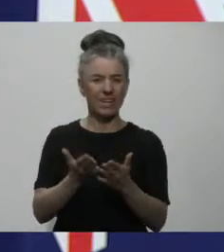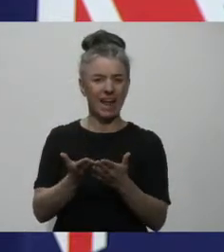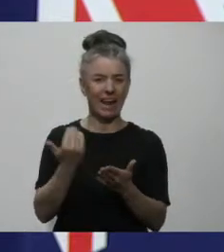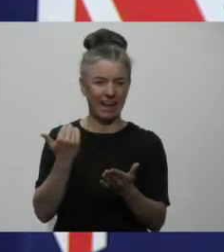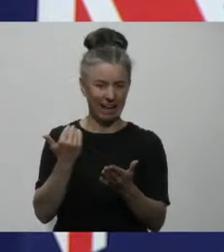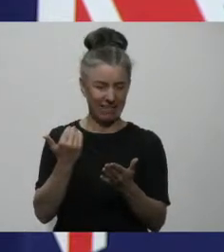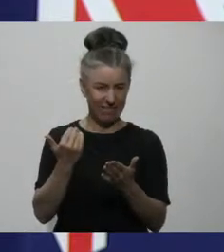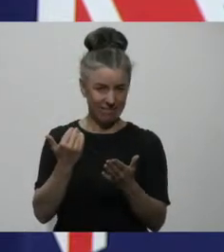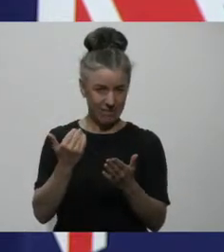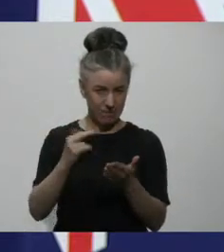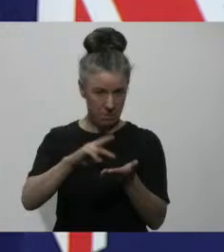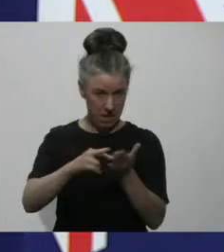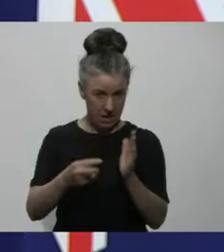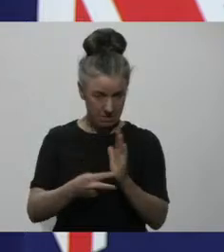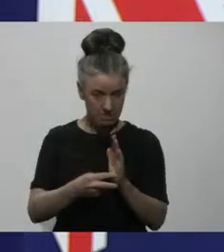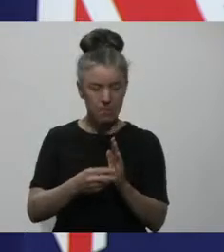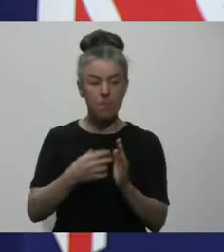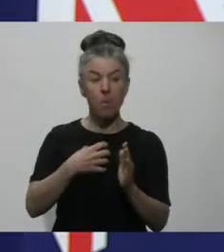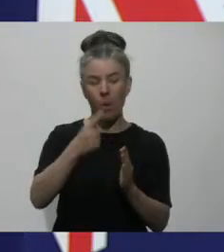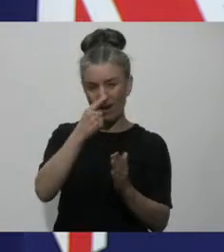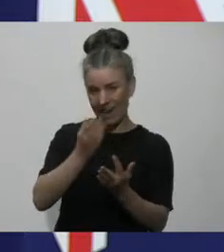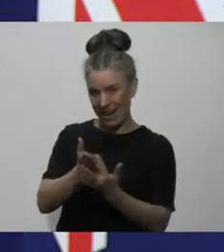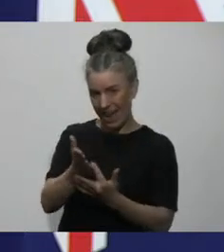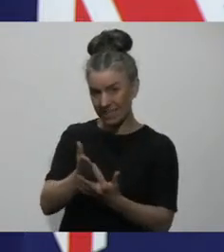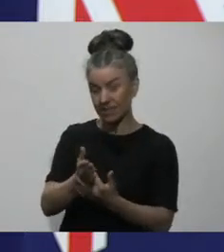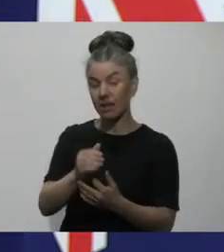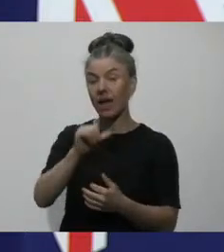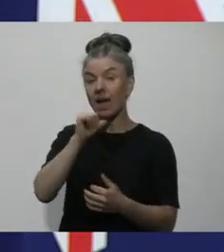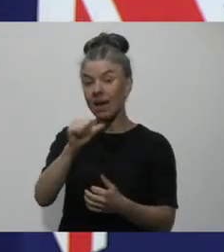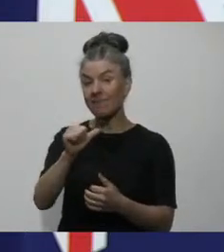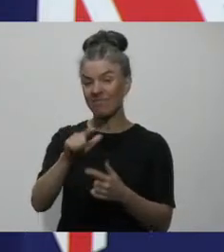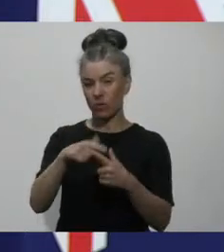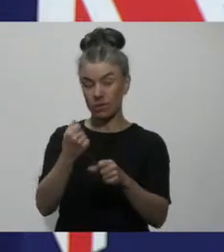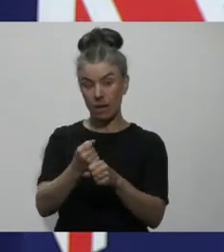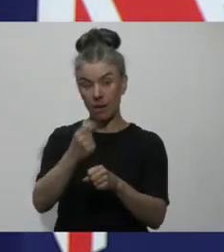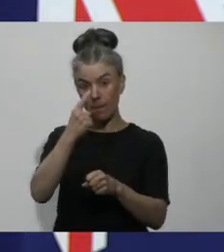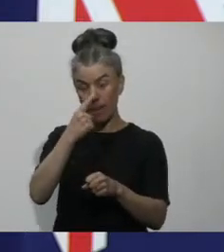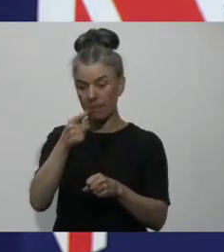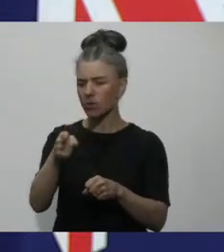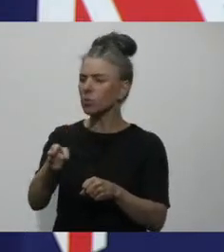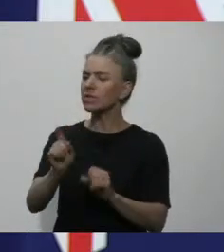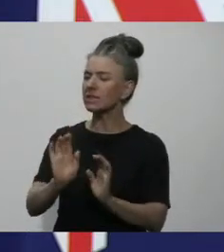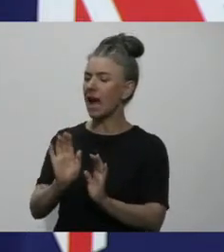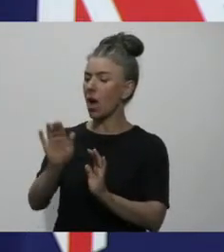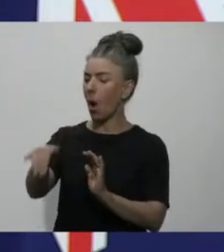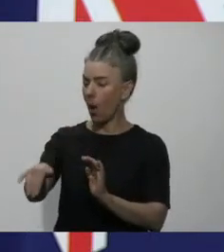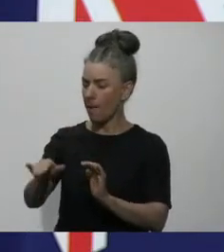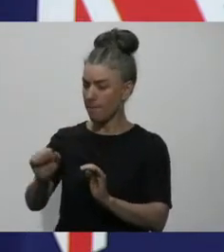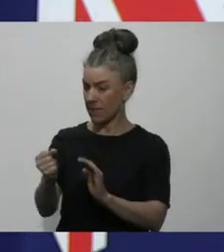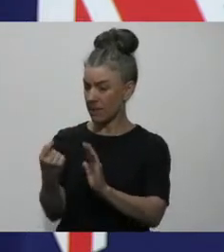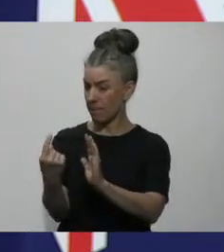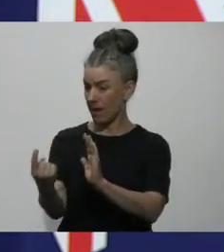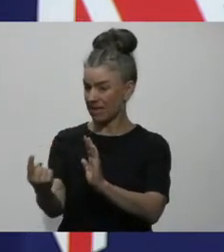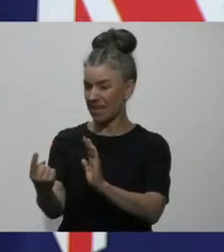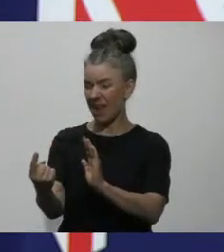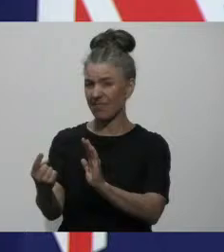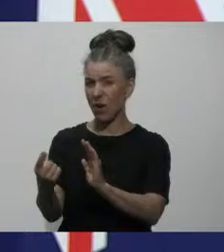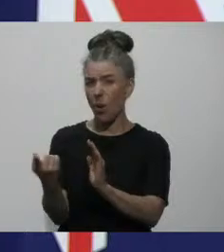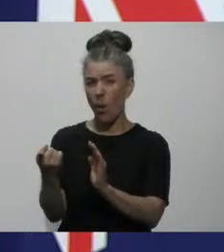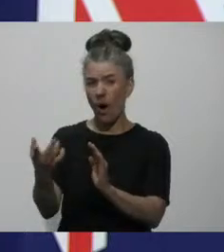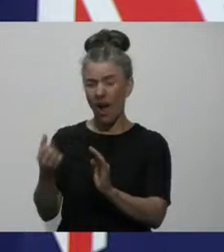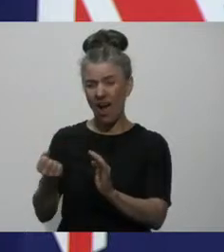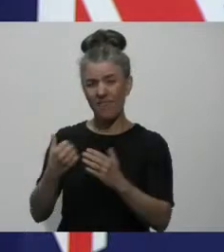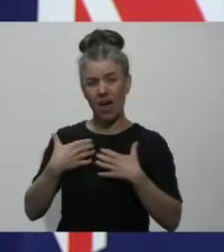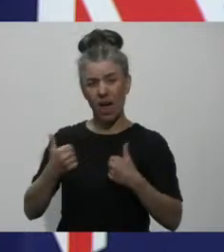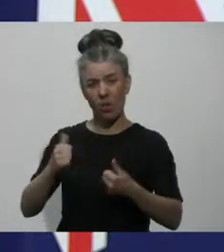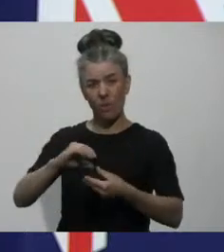to make sure that anybody who has been asked to stay home because they are required to self-isolate or because they are